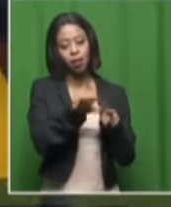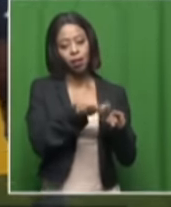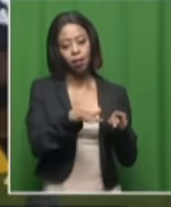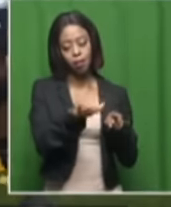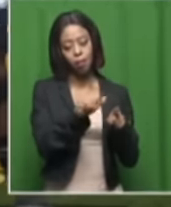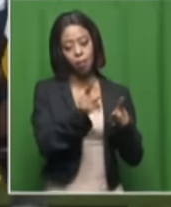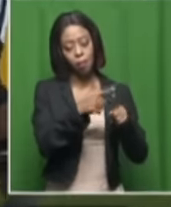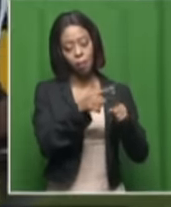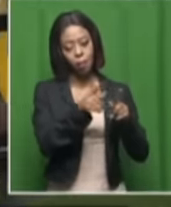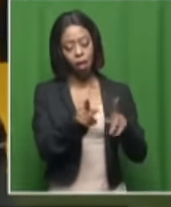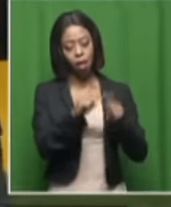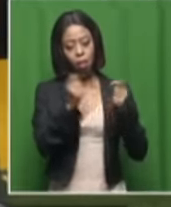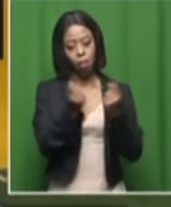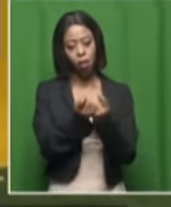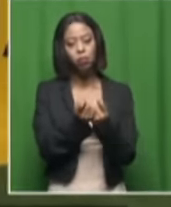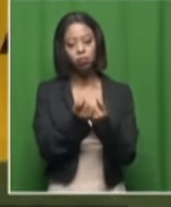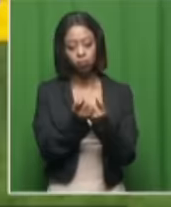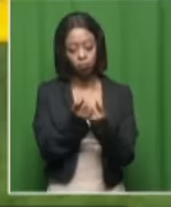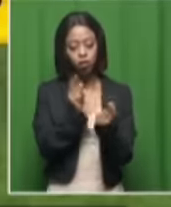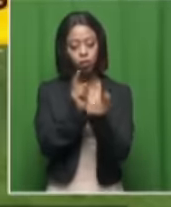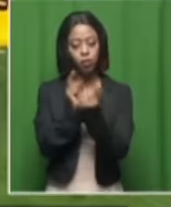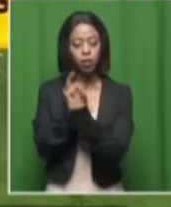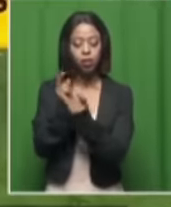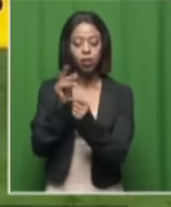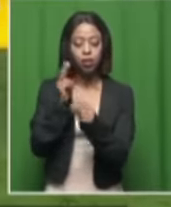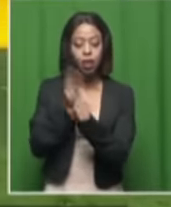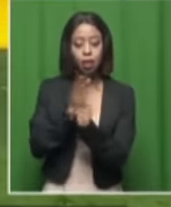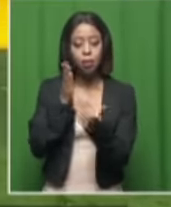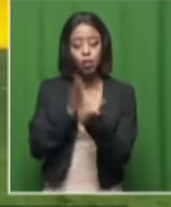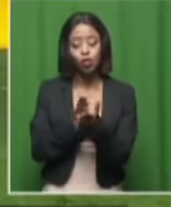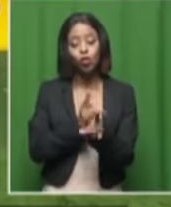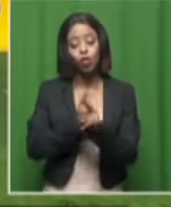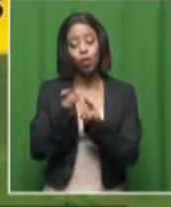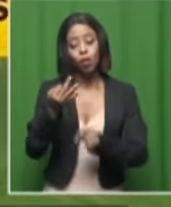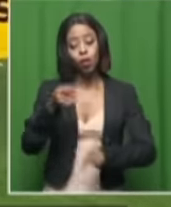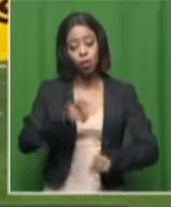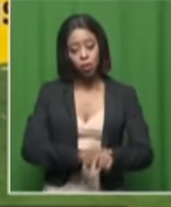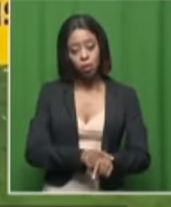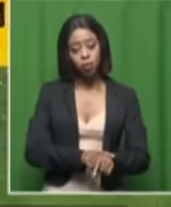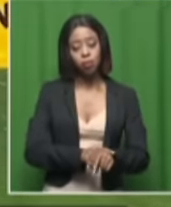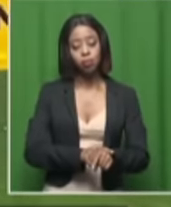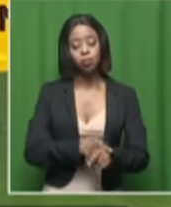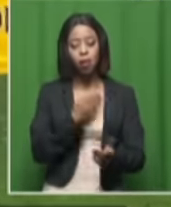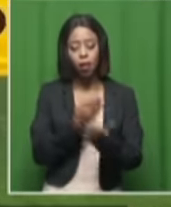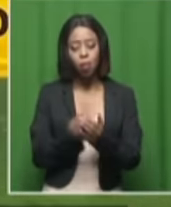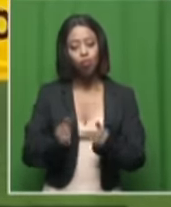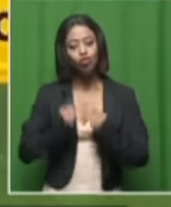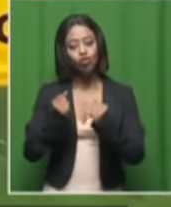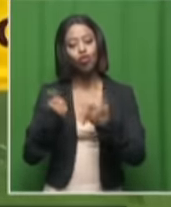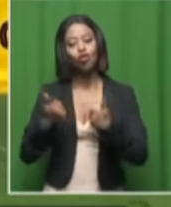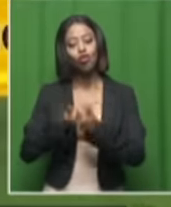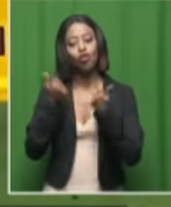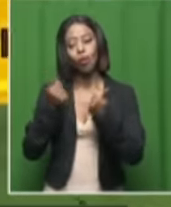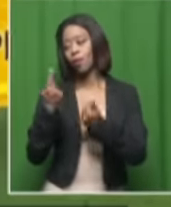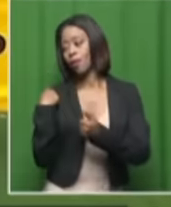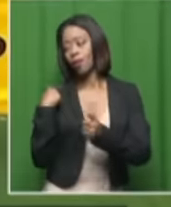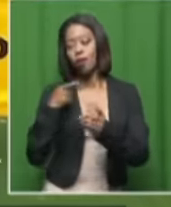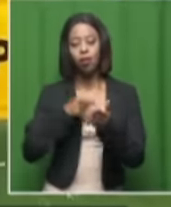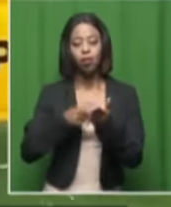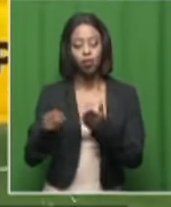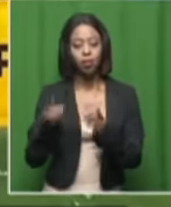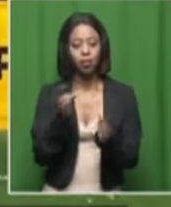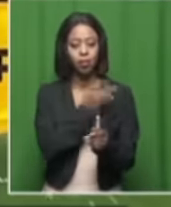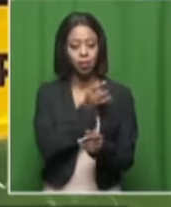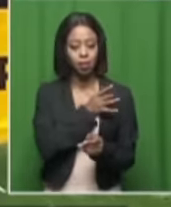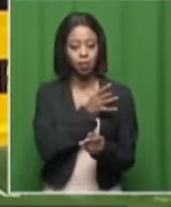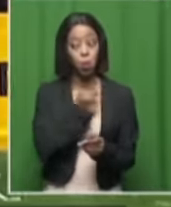find themselves three times in a row in a final, to succeed in a final, to be strong in games like last Saturday, where you really